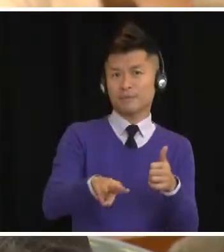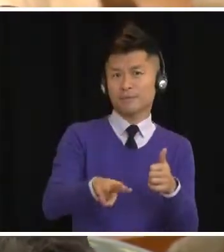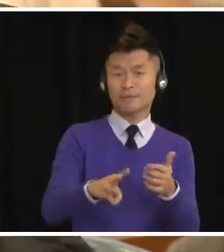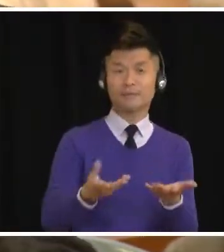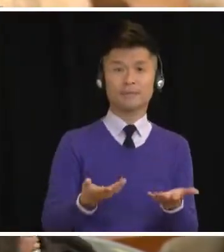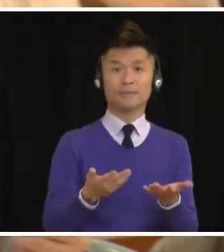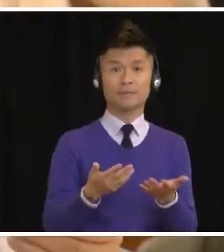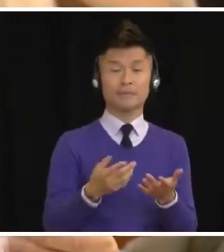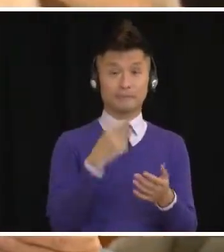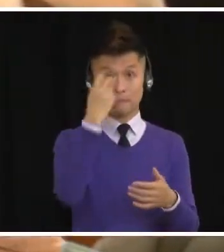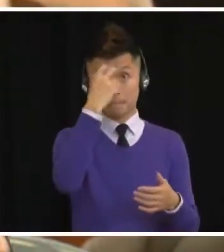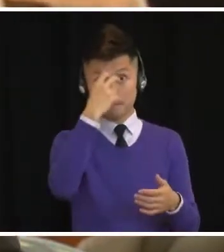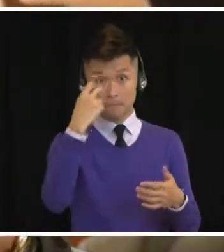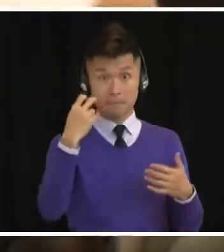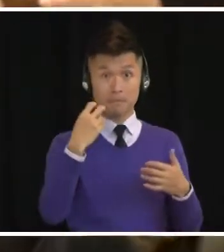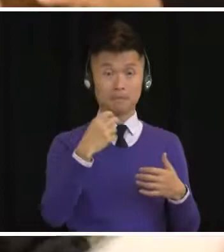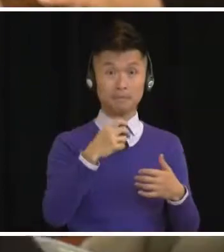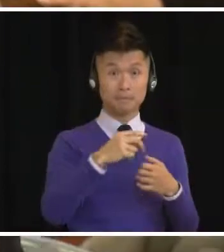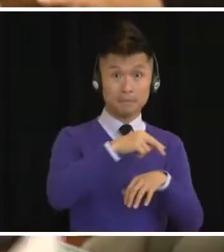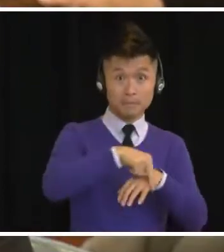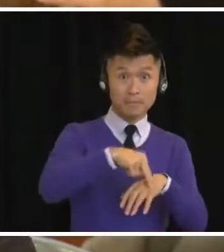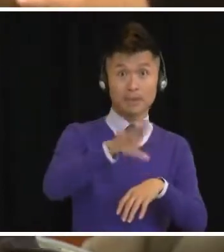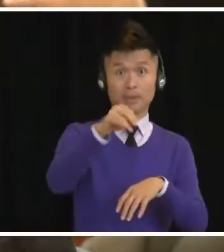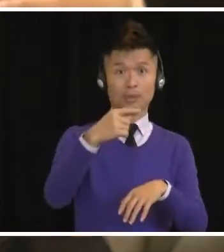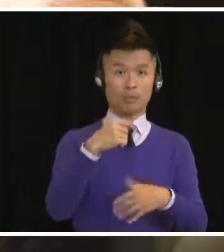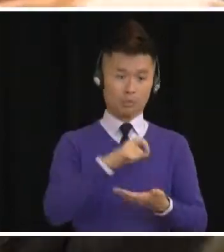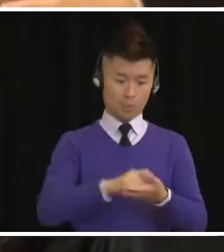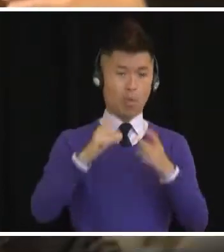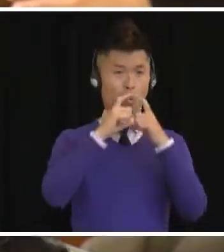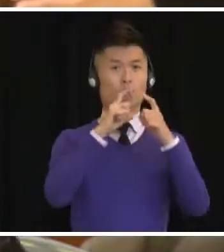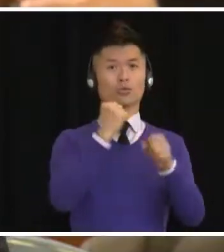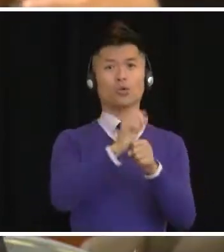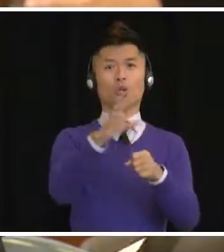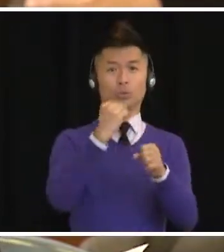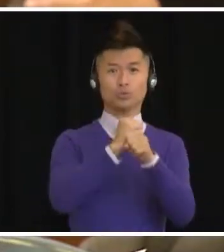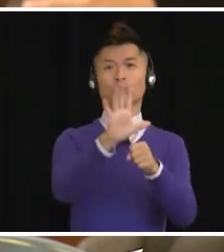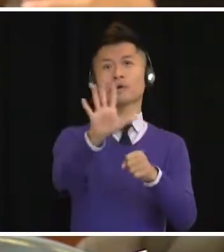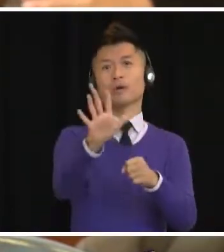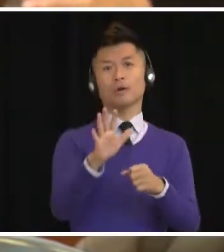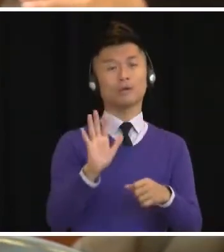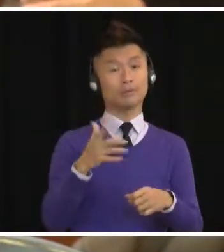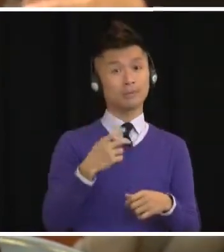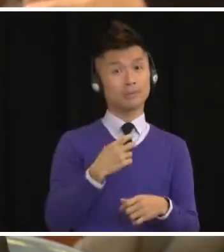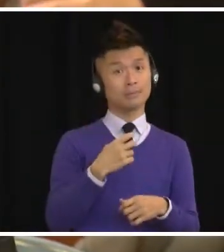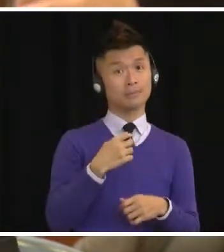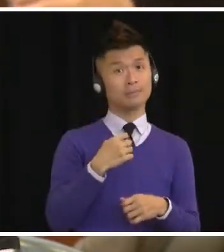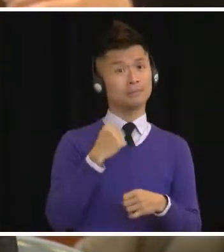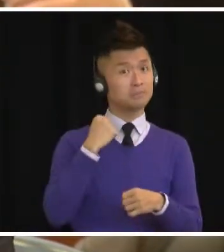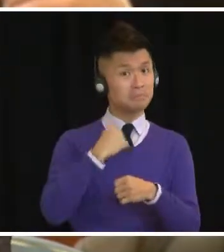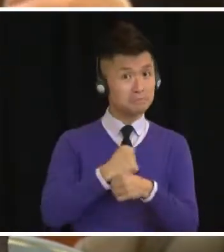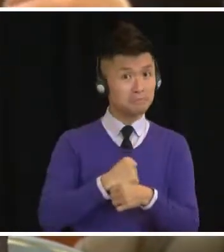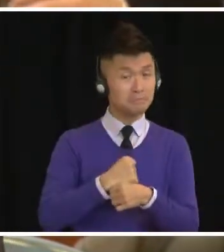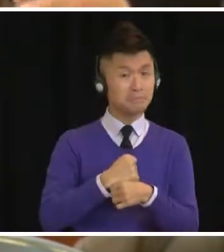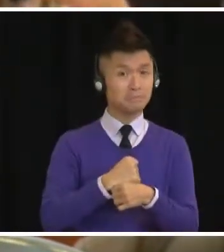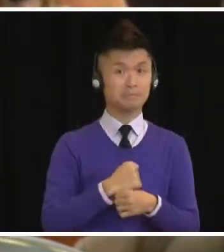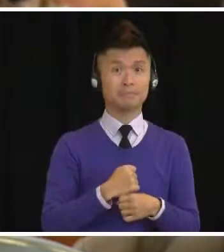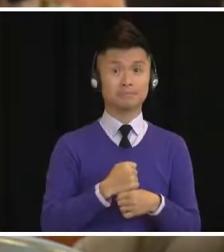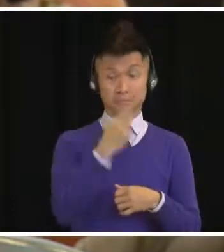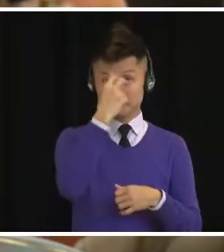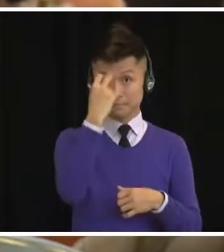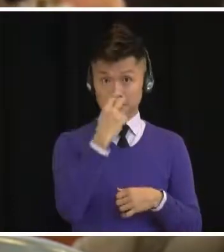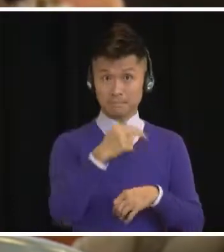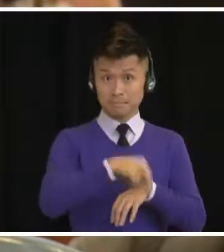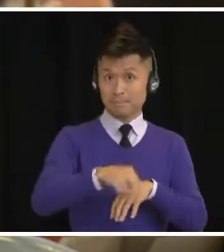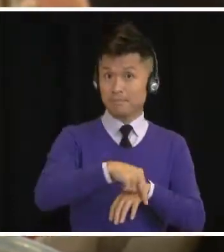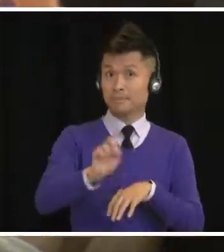Again, it's about the CRC-related training. Is there any monitoring system in place to make sure